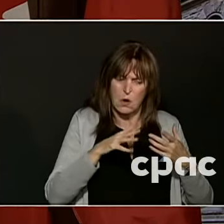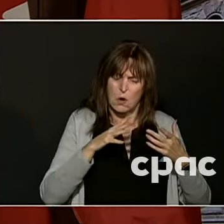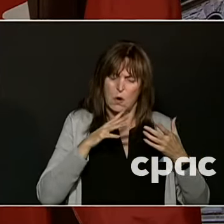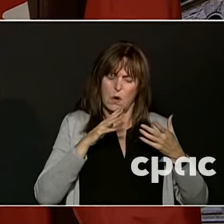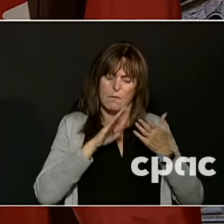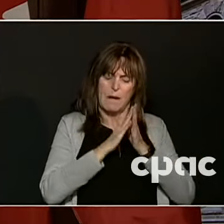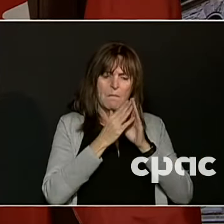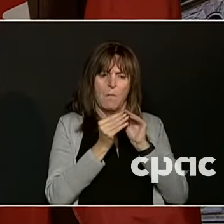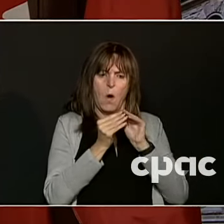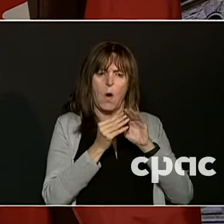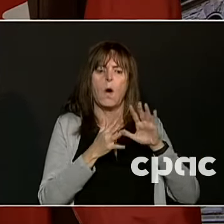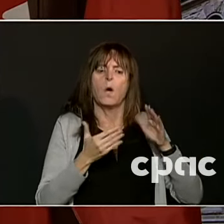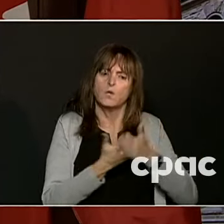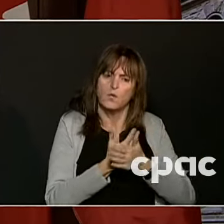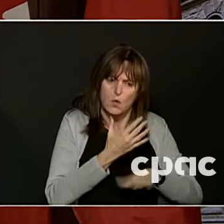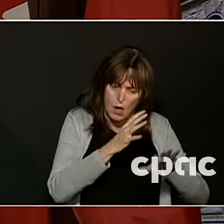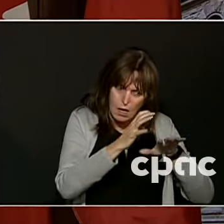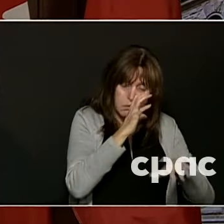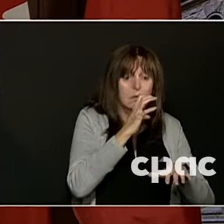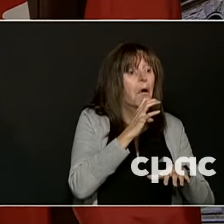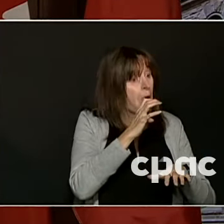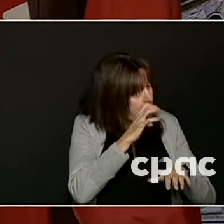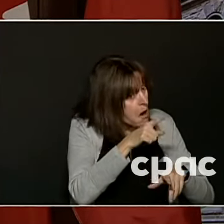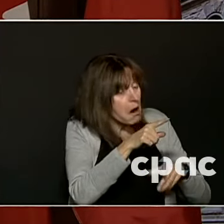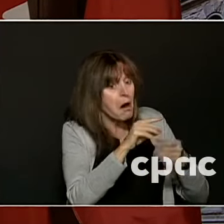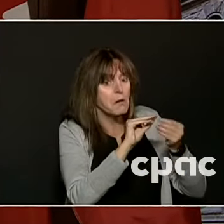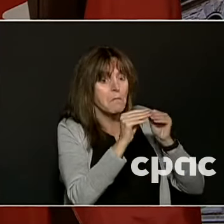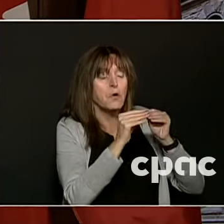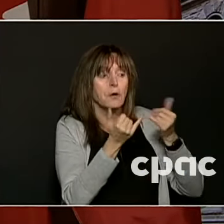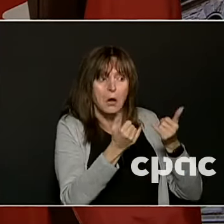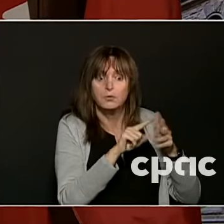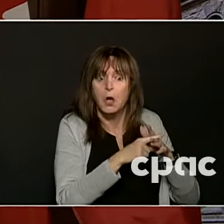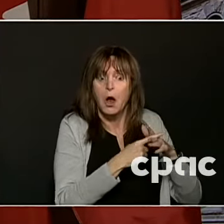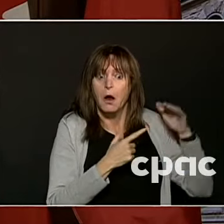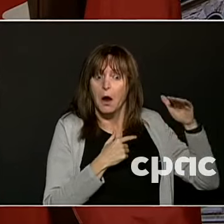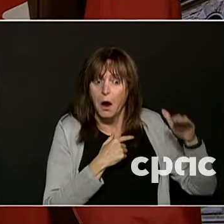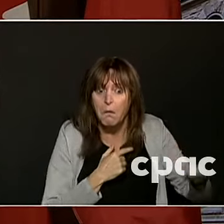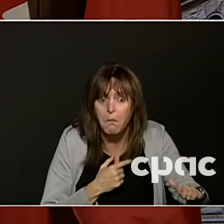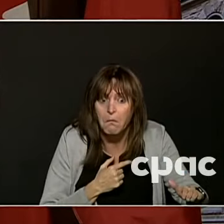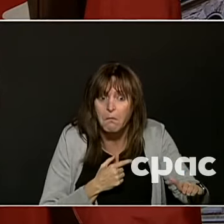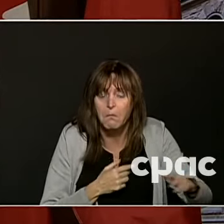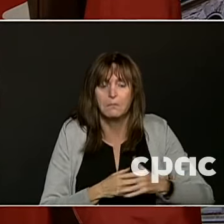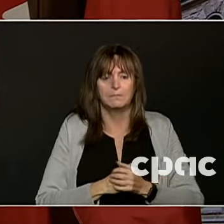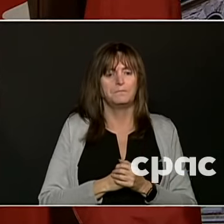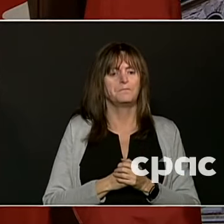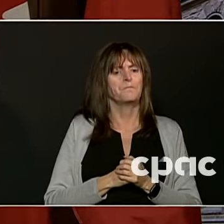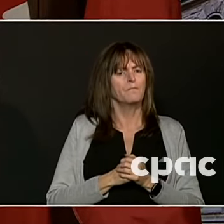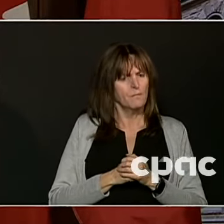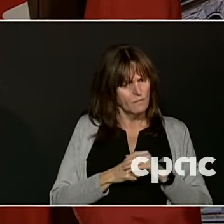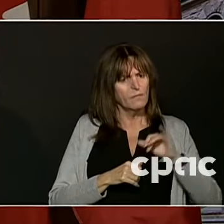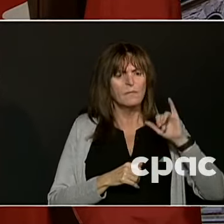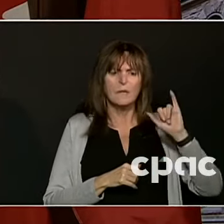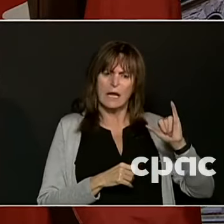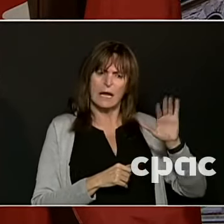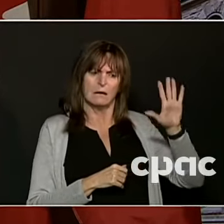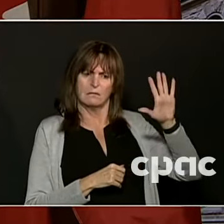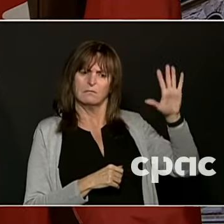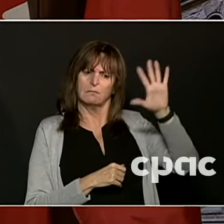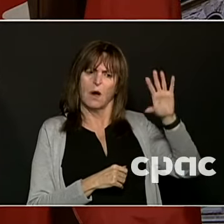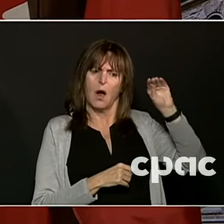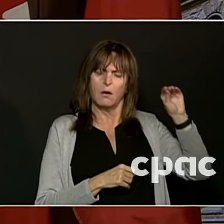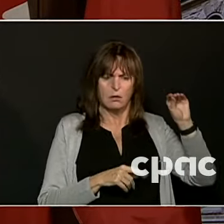come down, very much in line with what we've seen with the Ottawa case data. This is likely, the initial sort of reduction is likely due